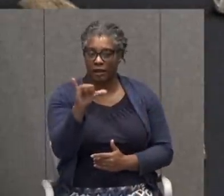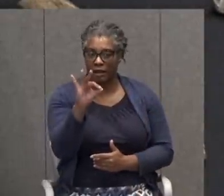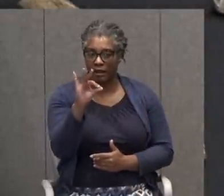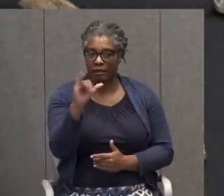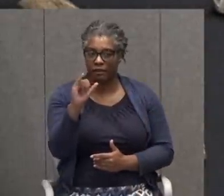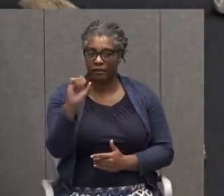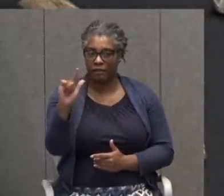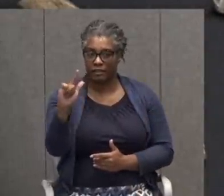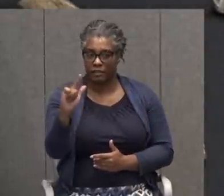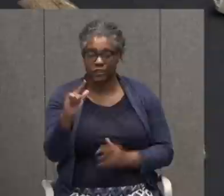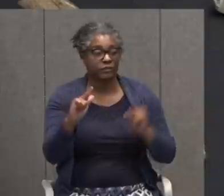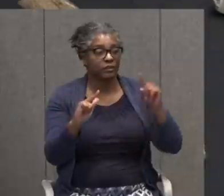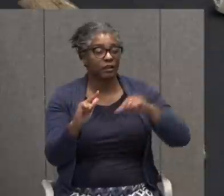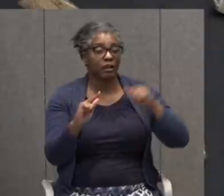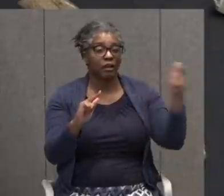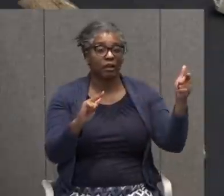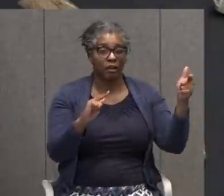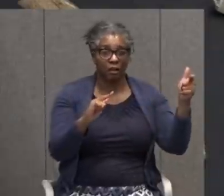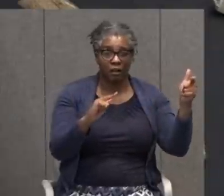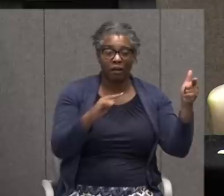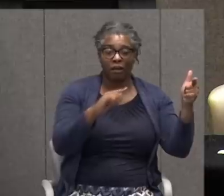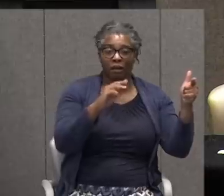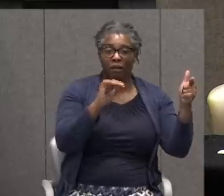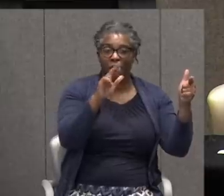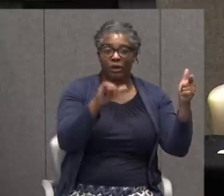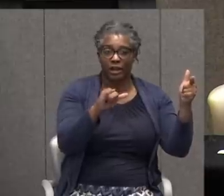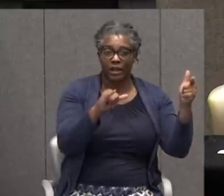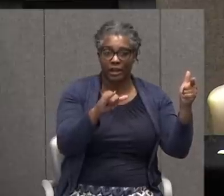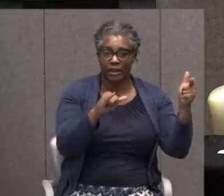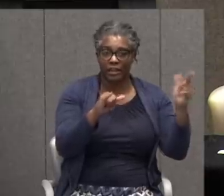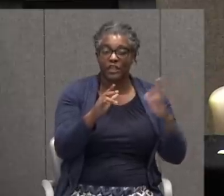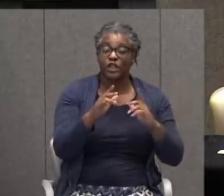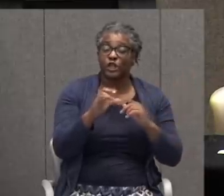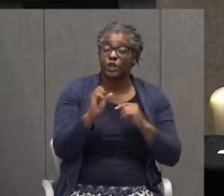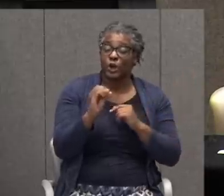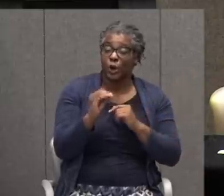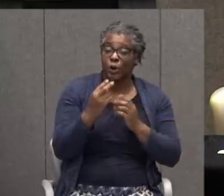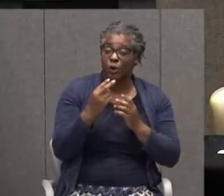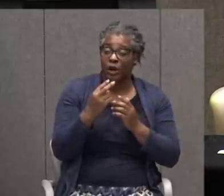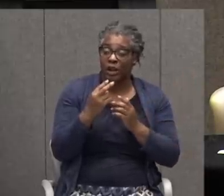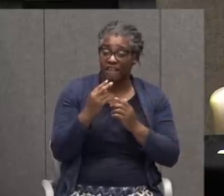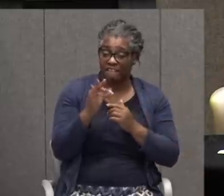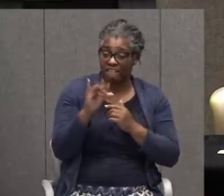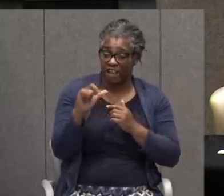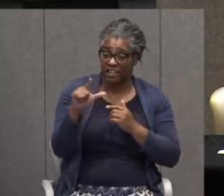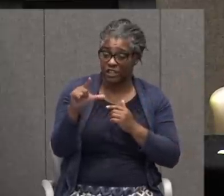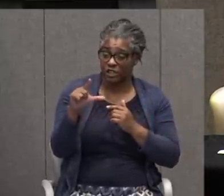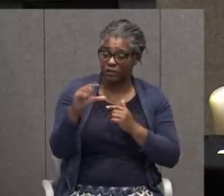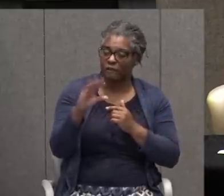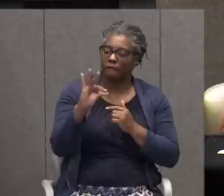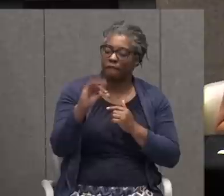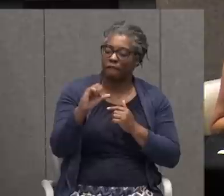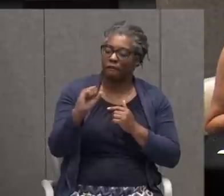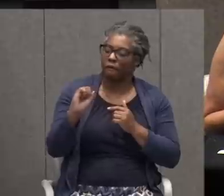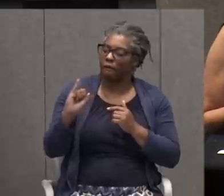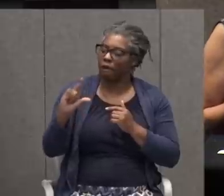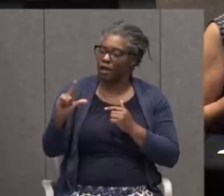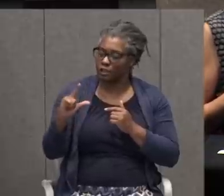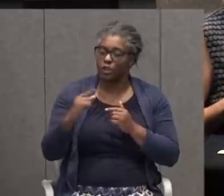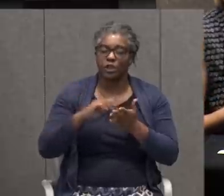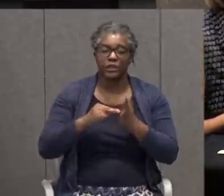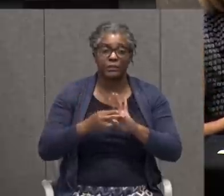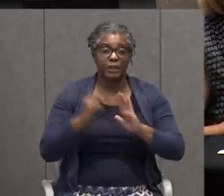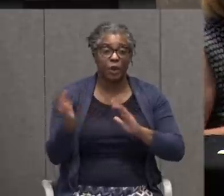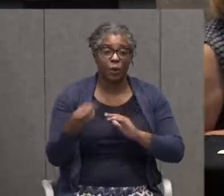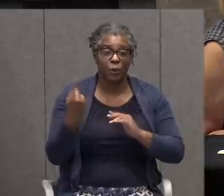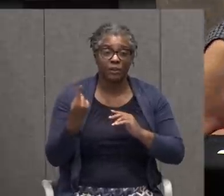so fossils don't just have to be animals. We can find plant fossils also, which is extremely interesting and very important for